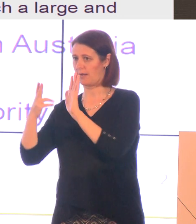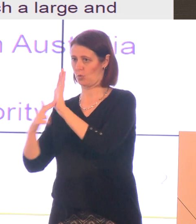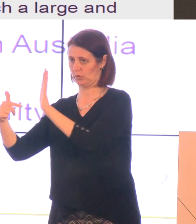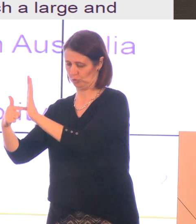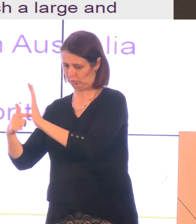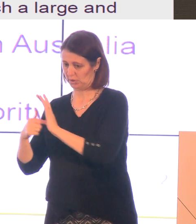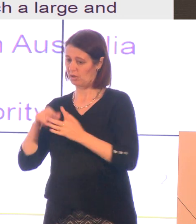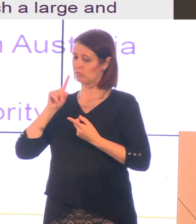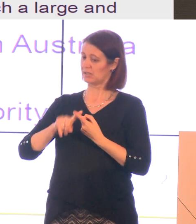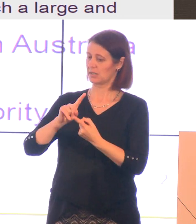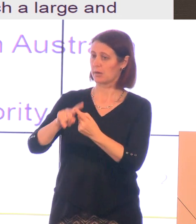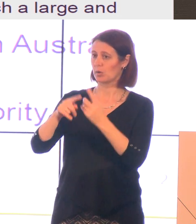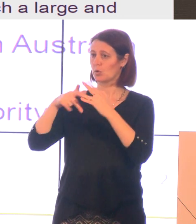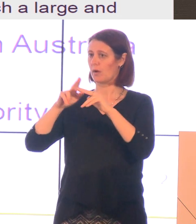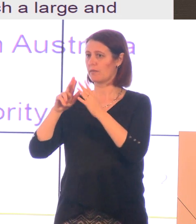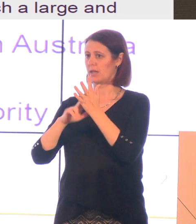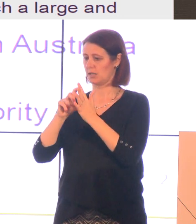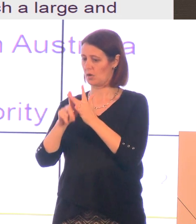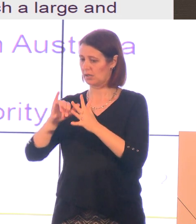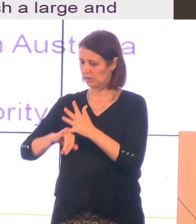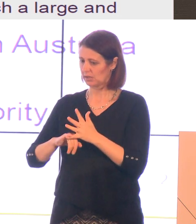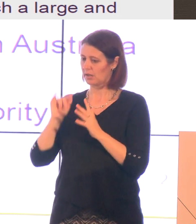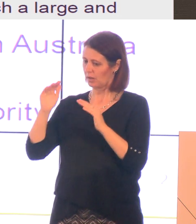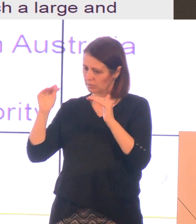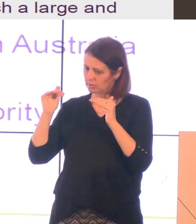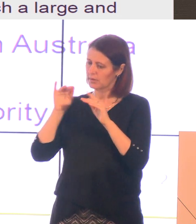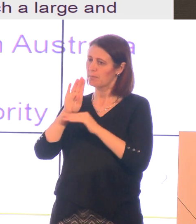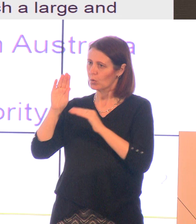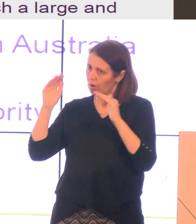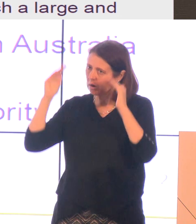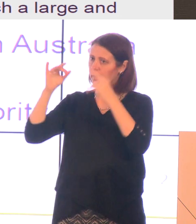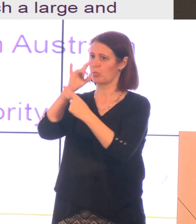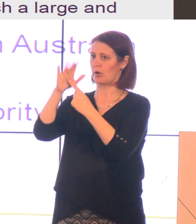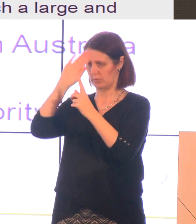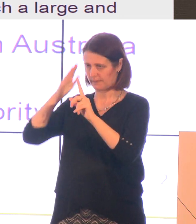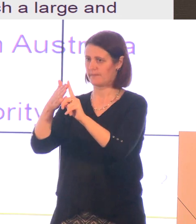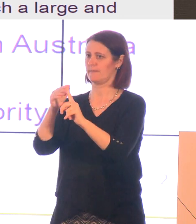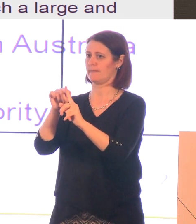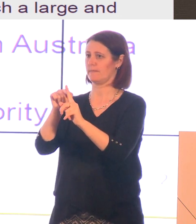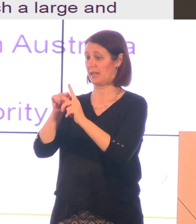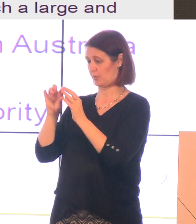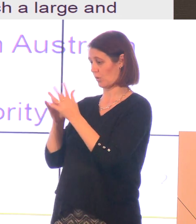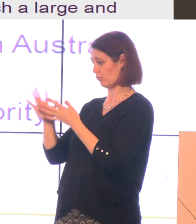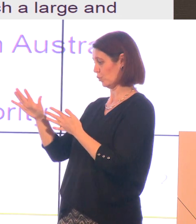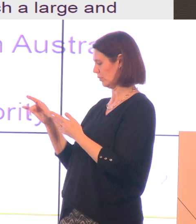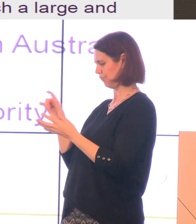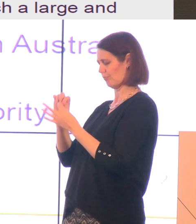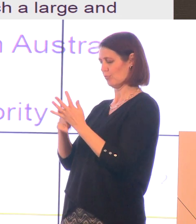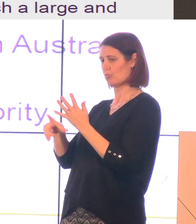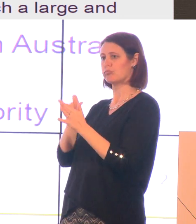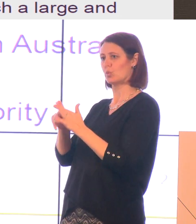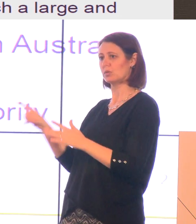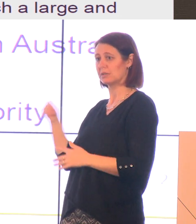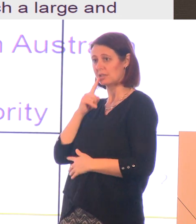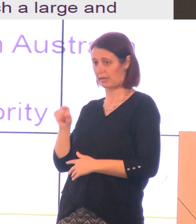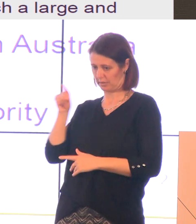and the sustainability of the NDIS is the board's highest priority. That's what Bruce said back then as